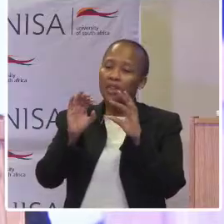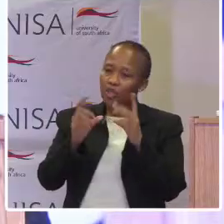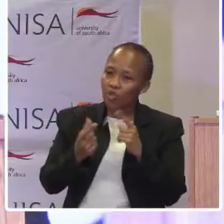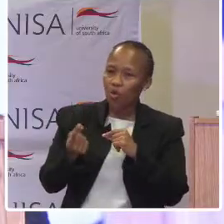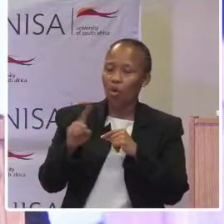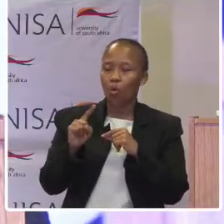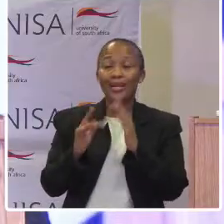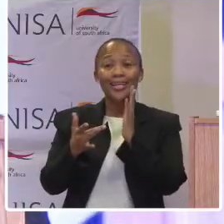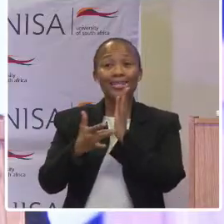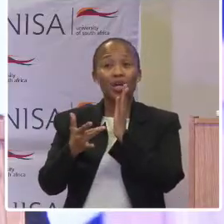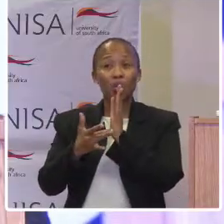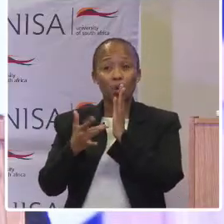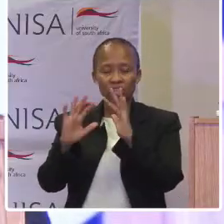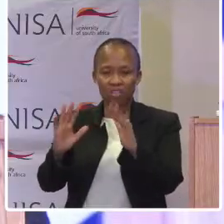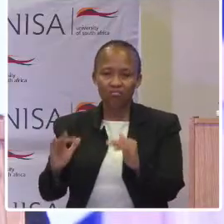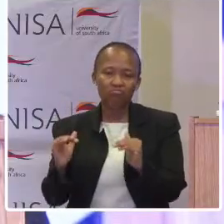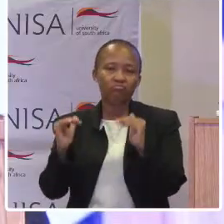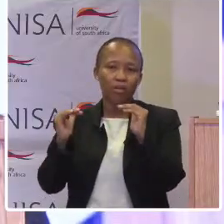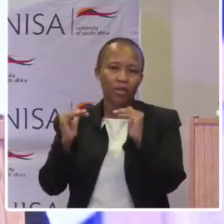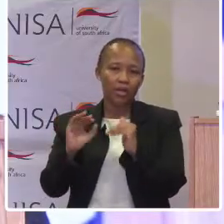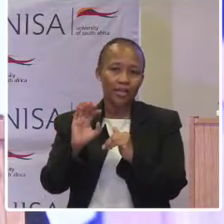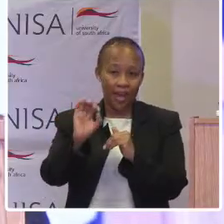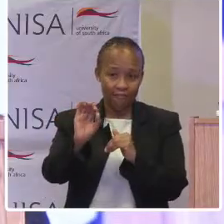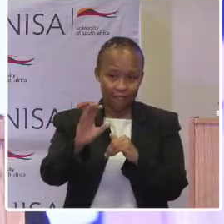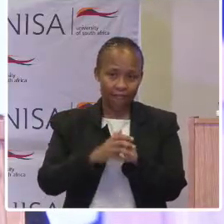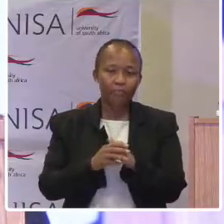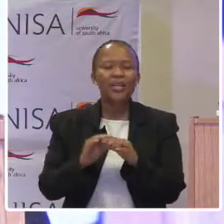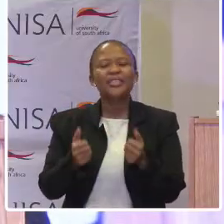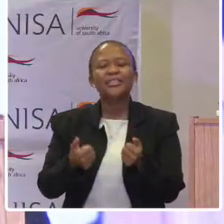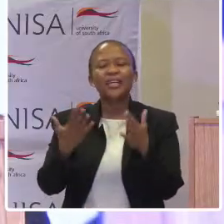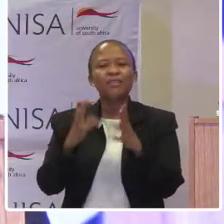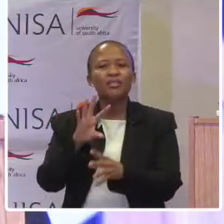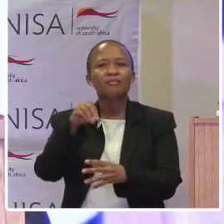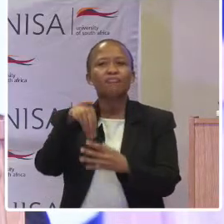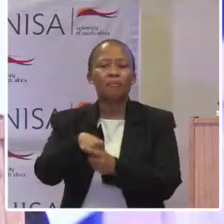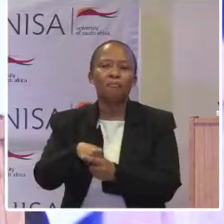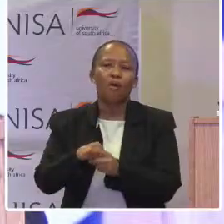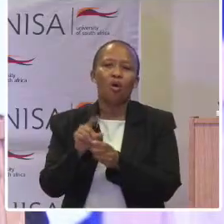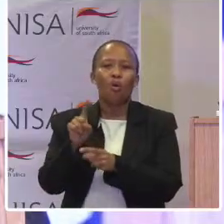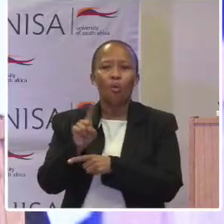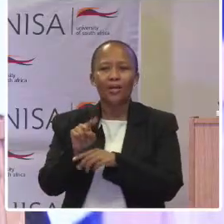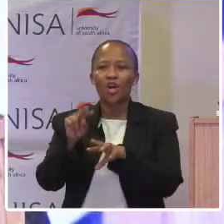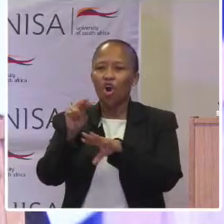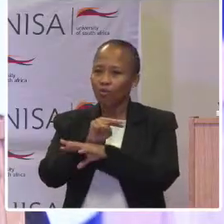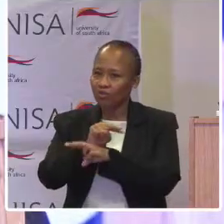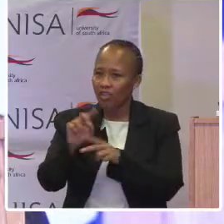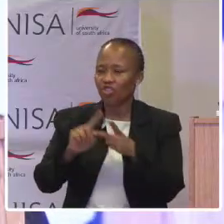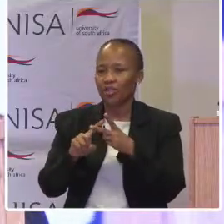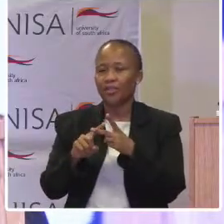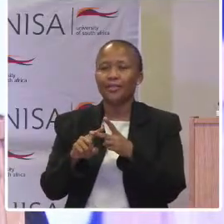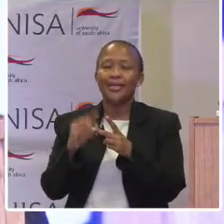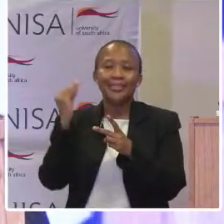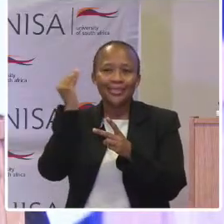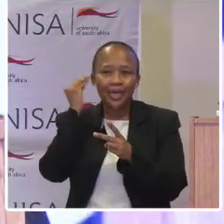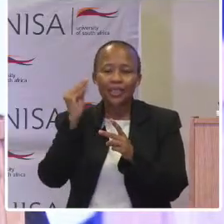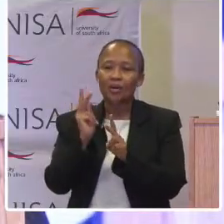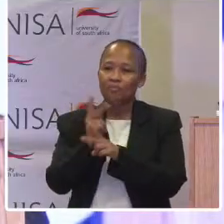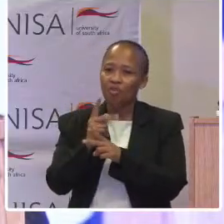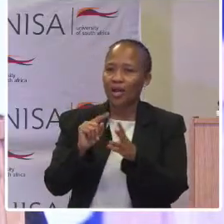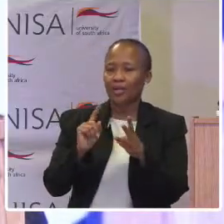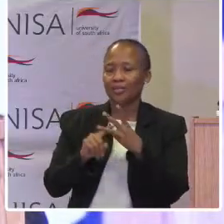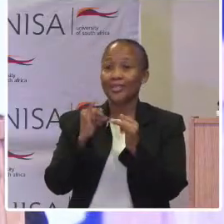technological advancement. These services include Earth observation, data products and services, international